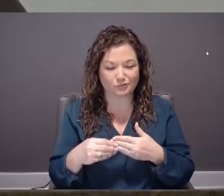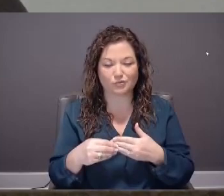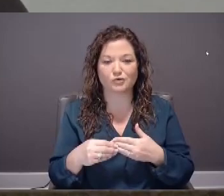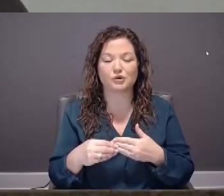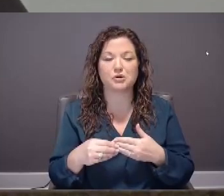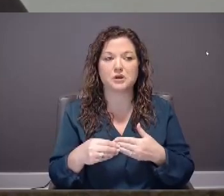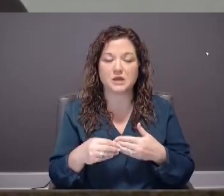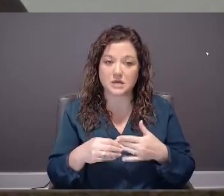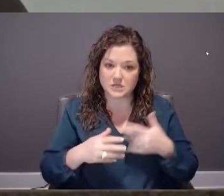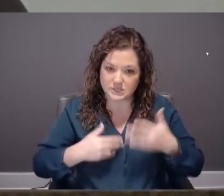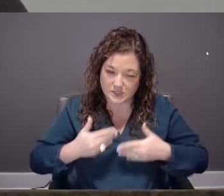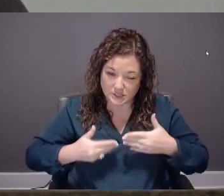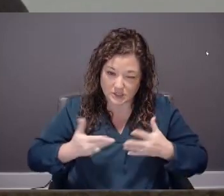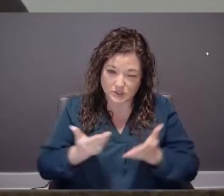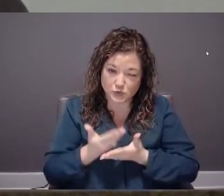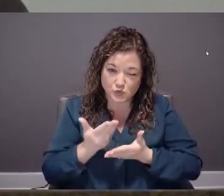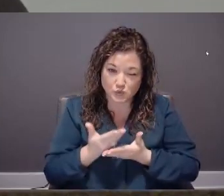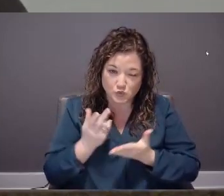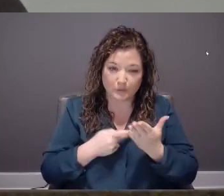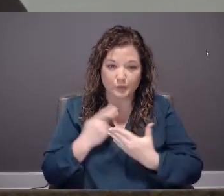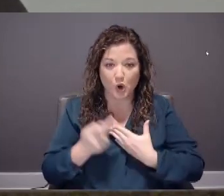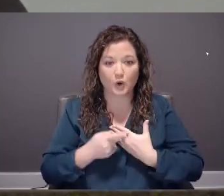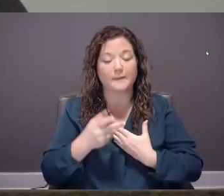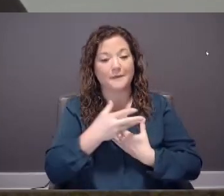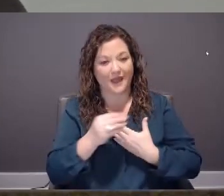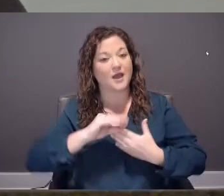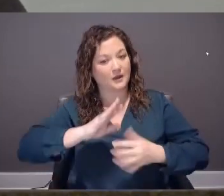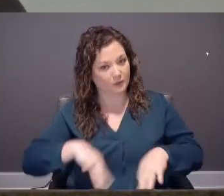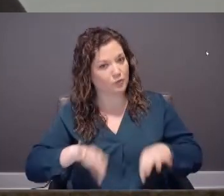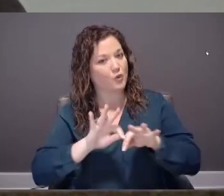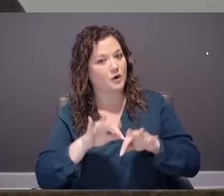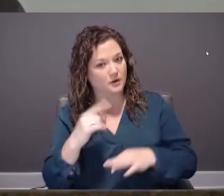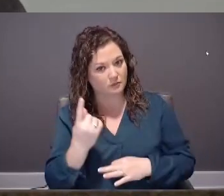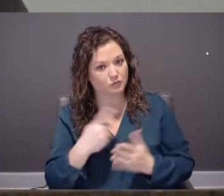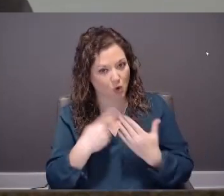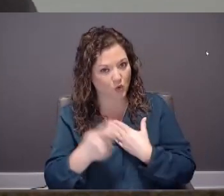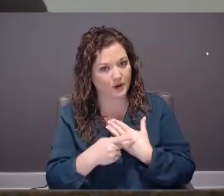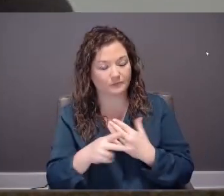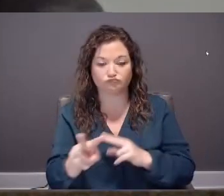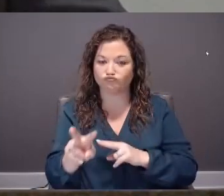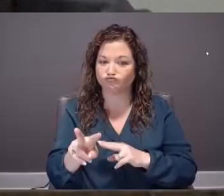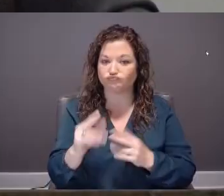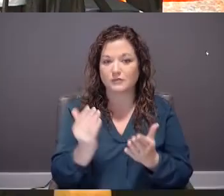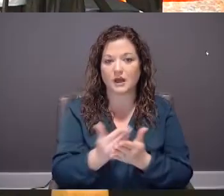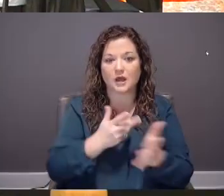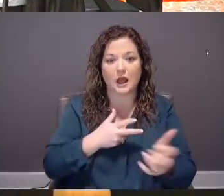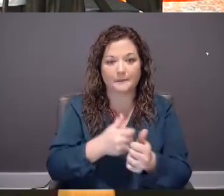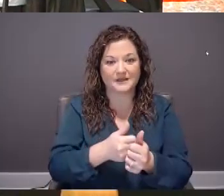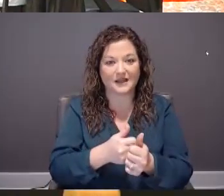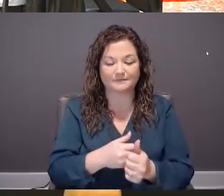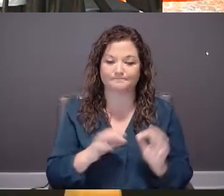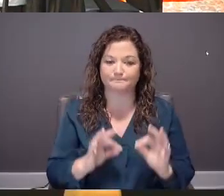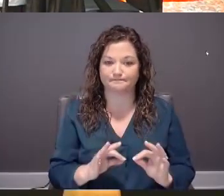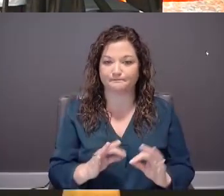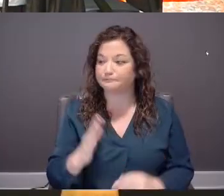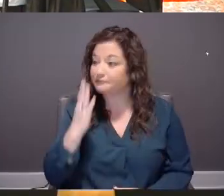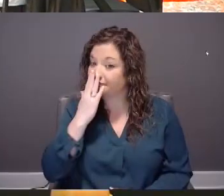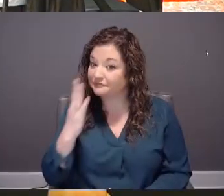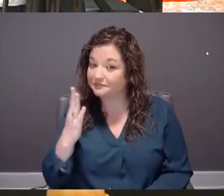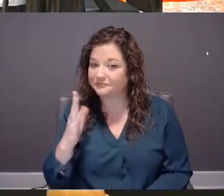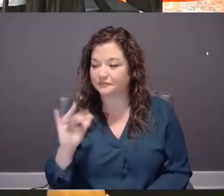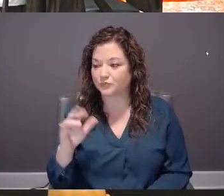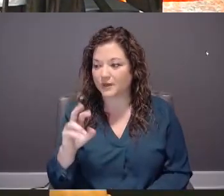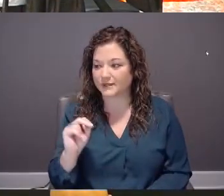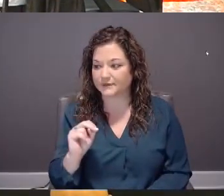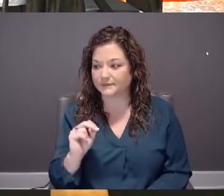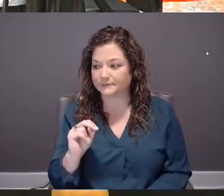program, but a very important one. So I look forward to his update today. Galen? All right. Thank you, Bradley. Good afternoon again,